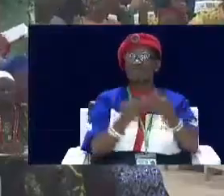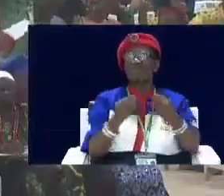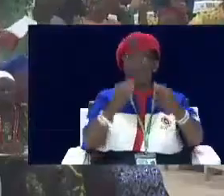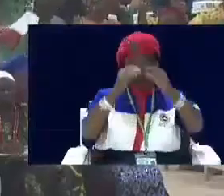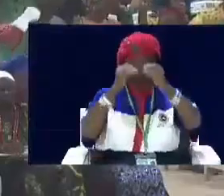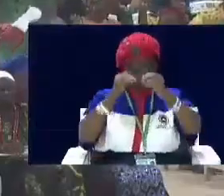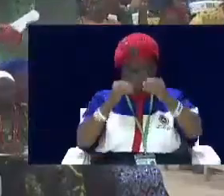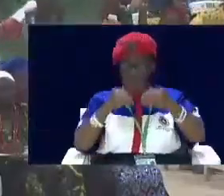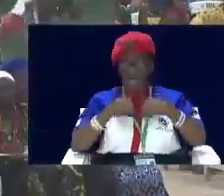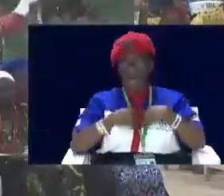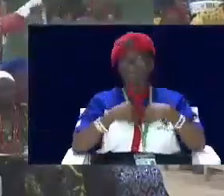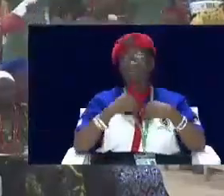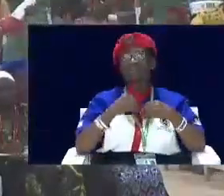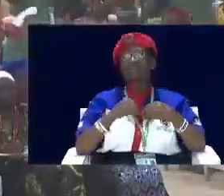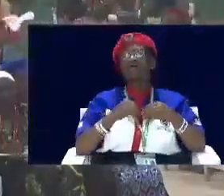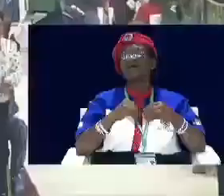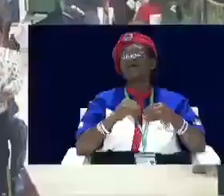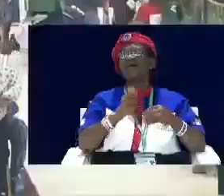Kò ní sí